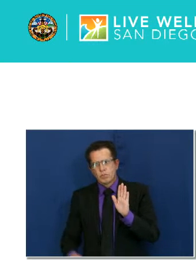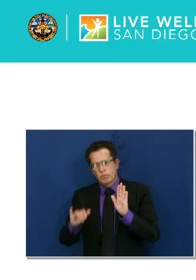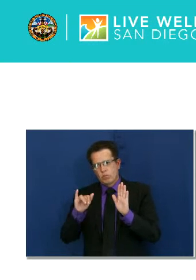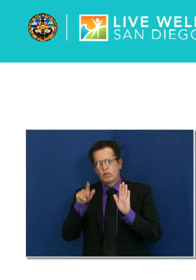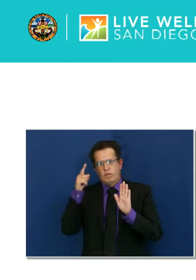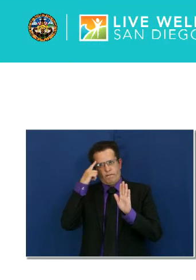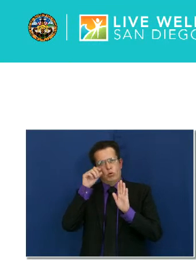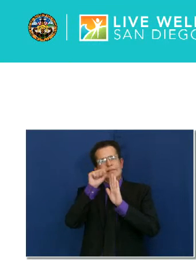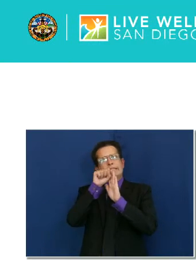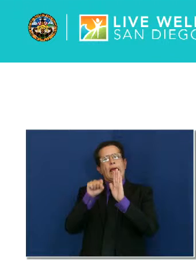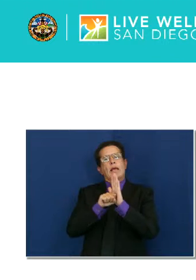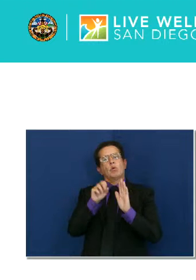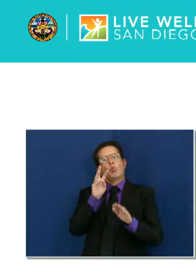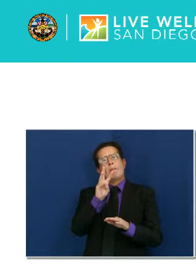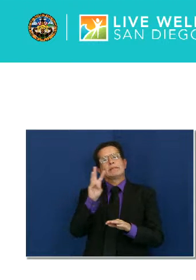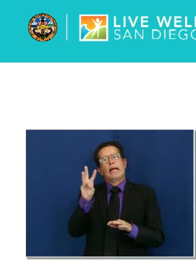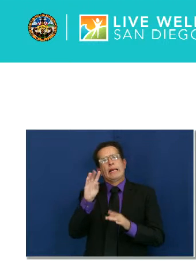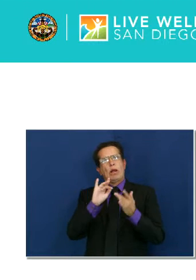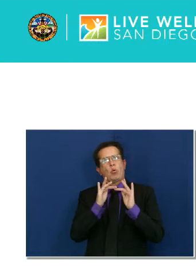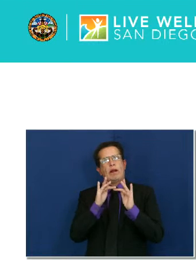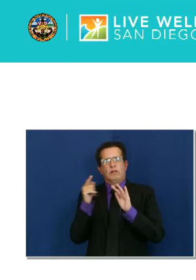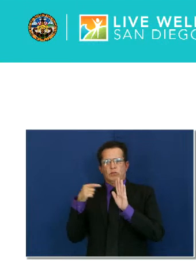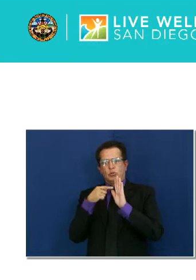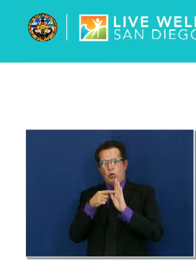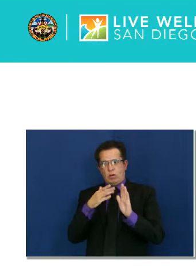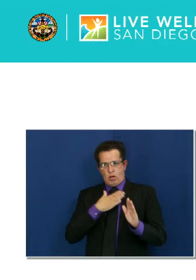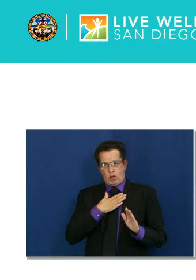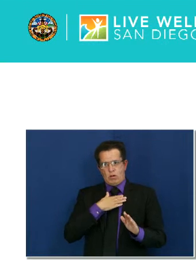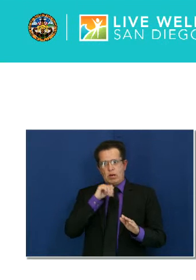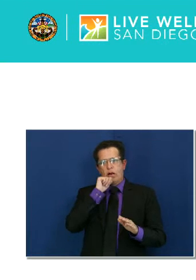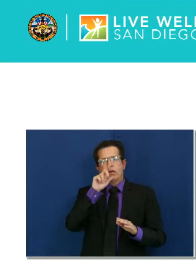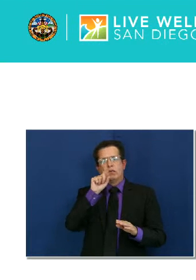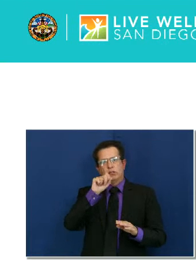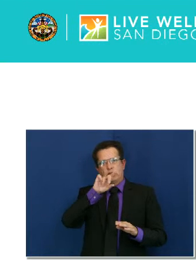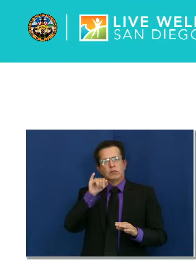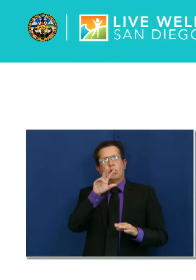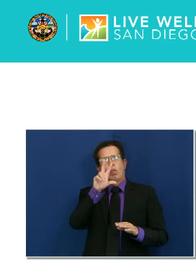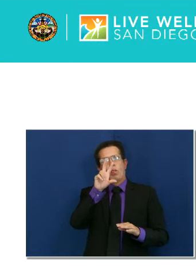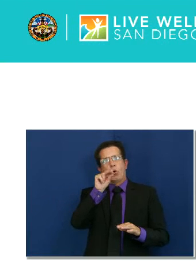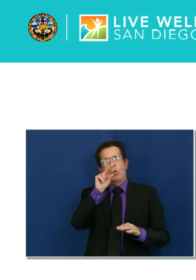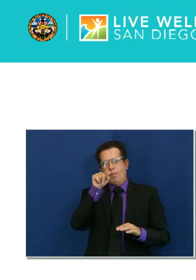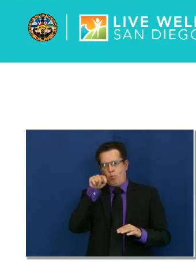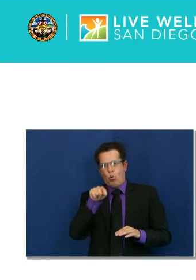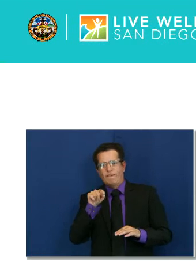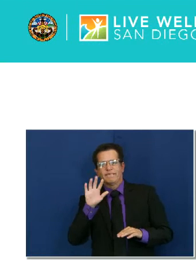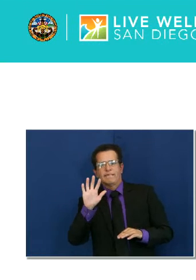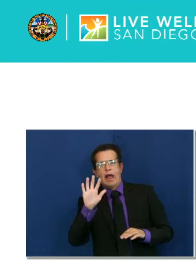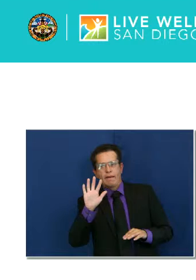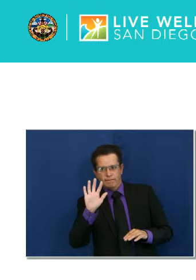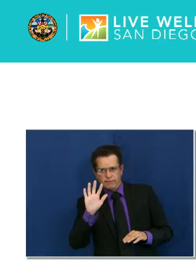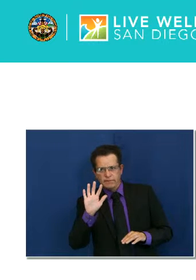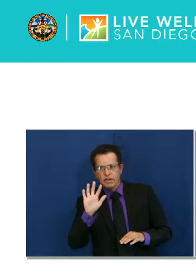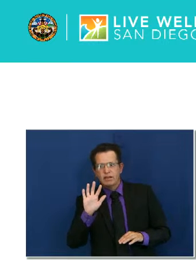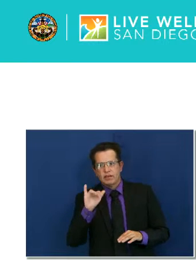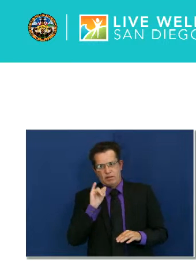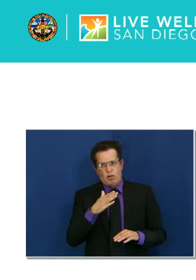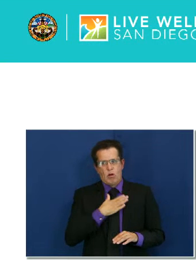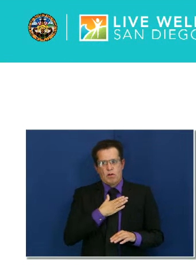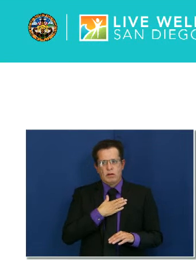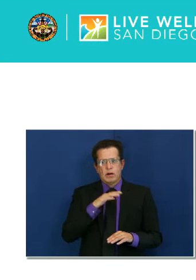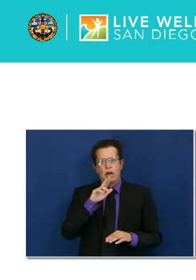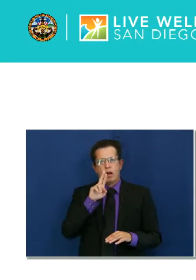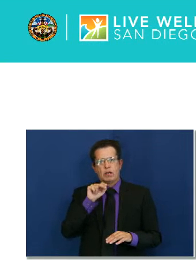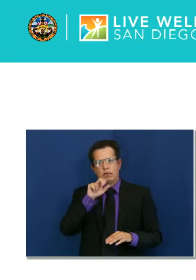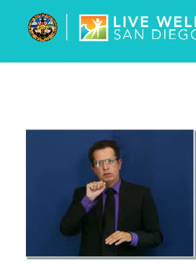on the state's website. So our unadjusted case rate, 30.5. It was noted earlier that we've been doing